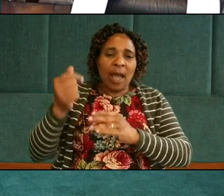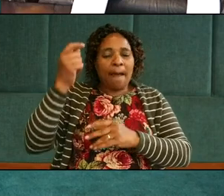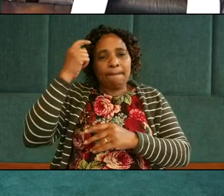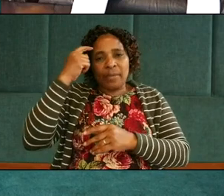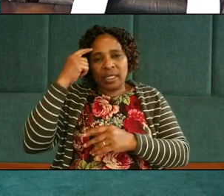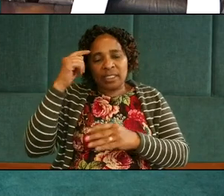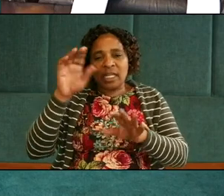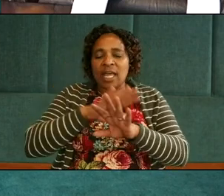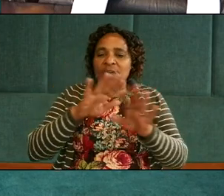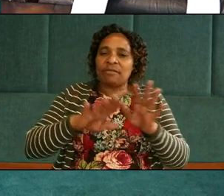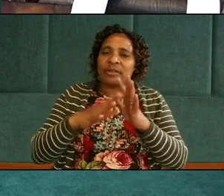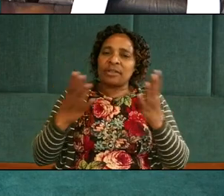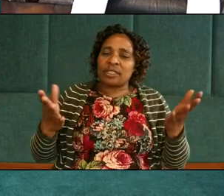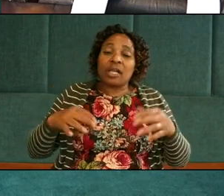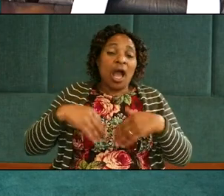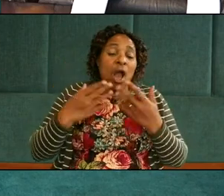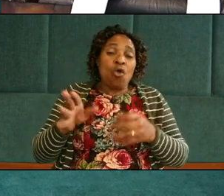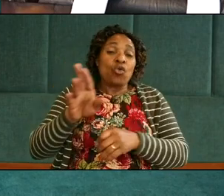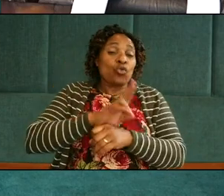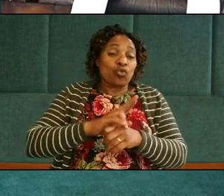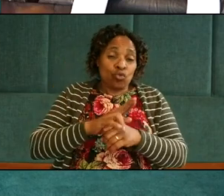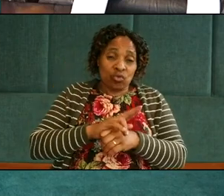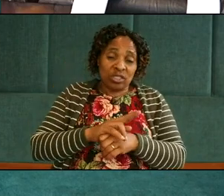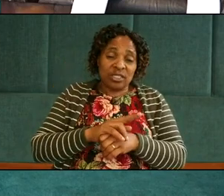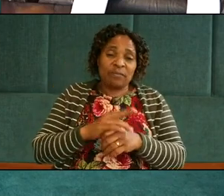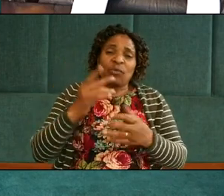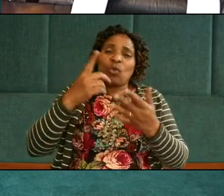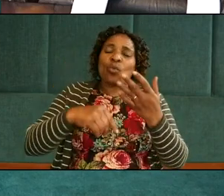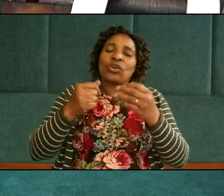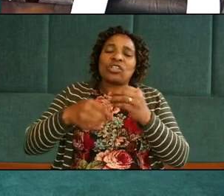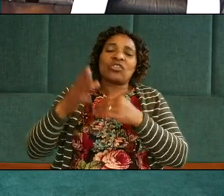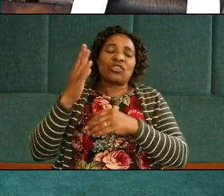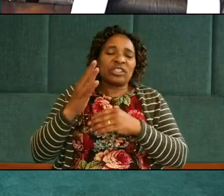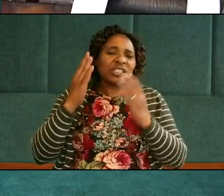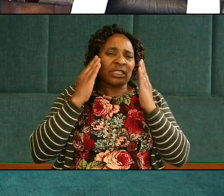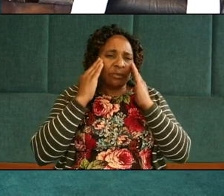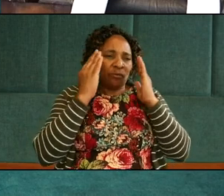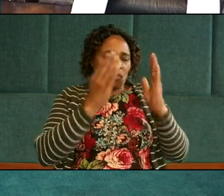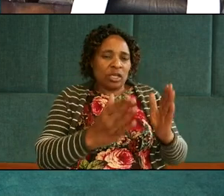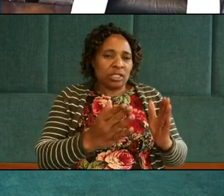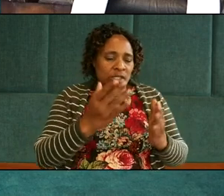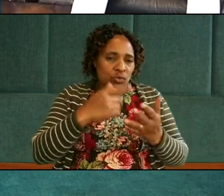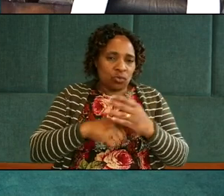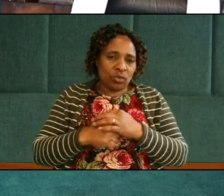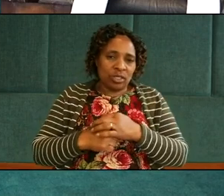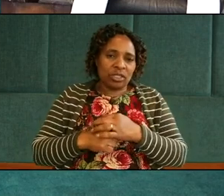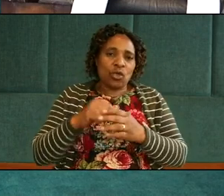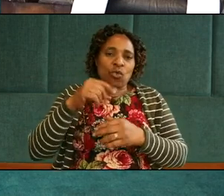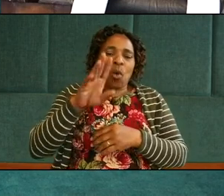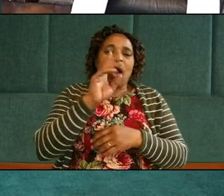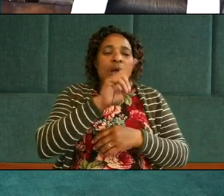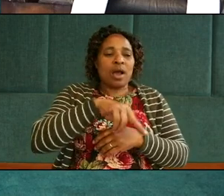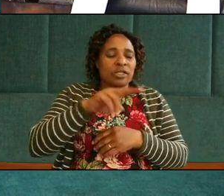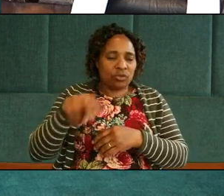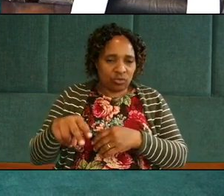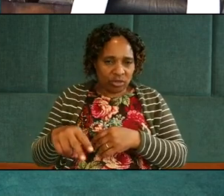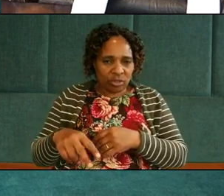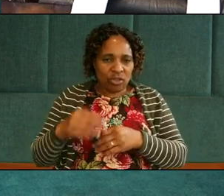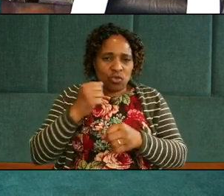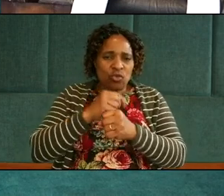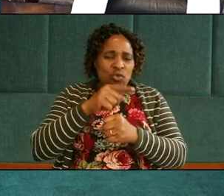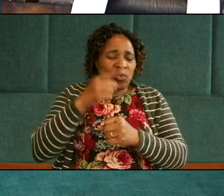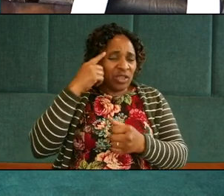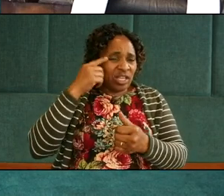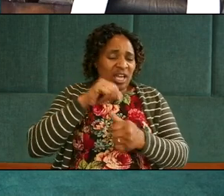abilities, everything. How are you going to use them, you know? Mm. And what God is really keen on is your attitude. Do you think about